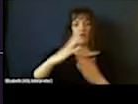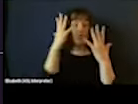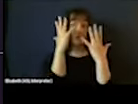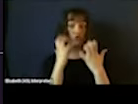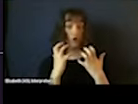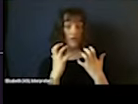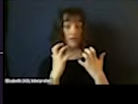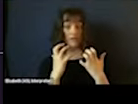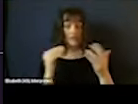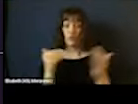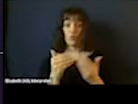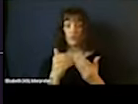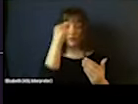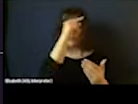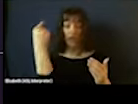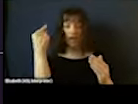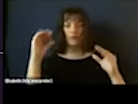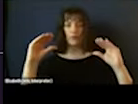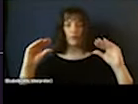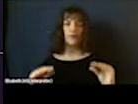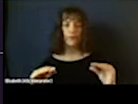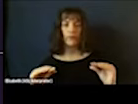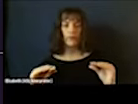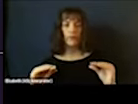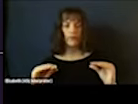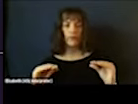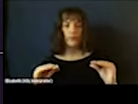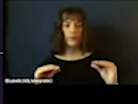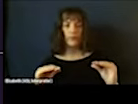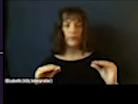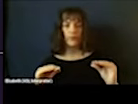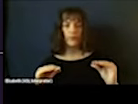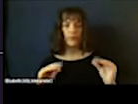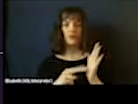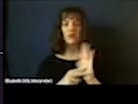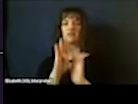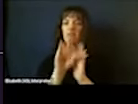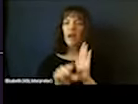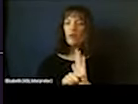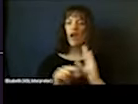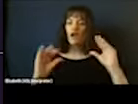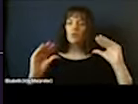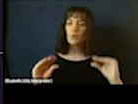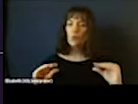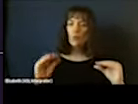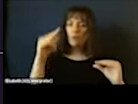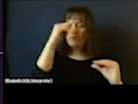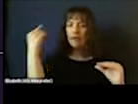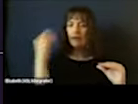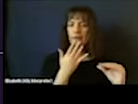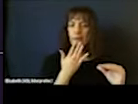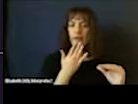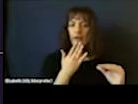closest to black pixel in the image and makes it the lowest point, so the bit that's closest to the background or the base of that model. And then it